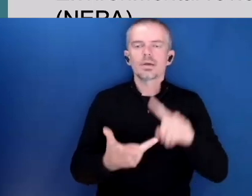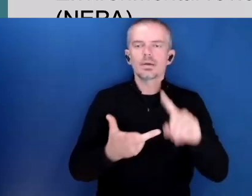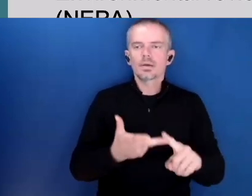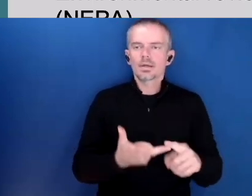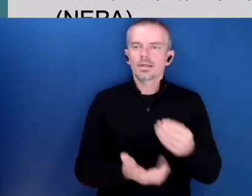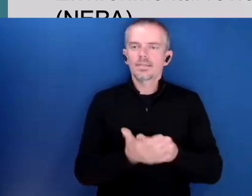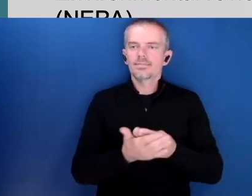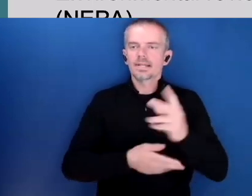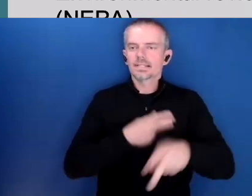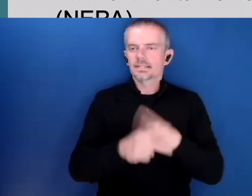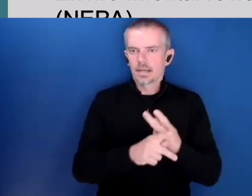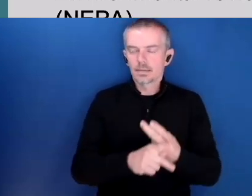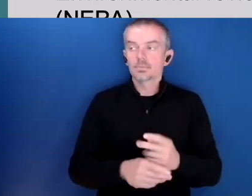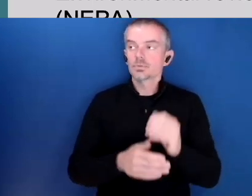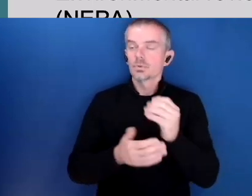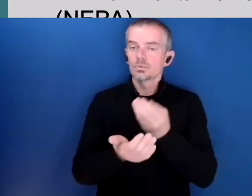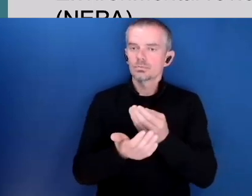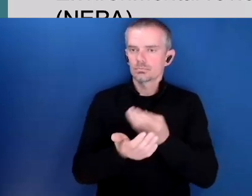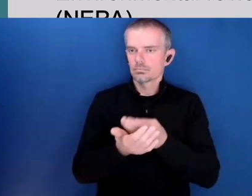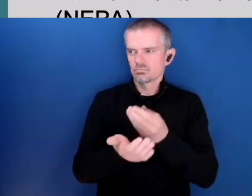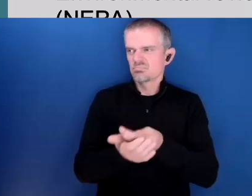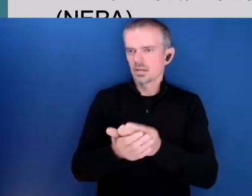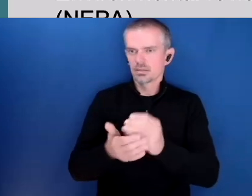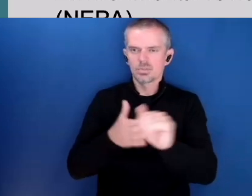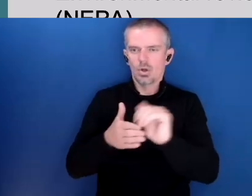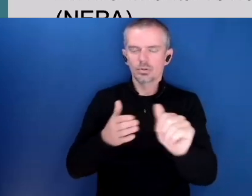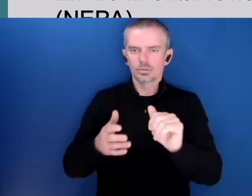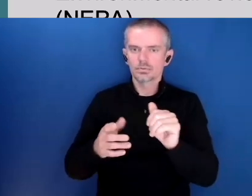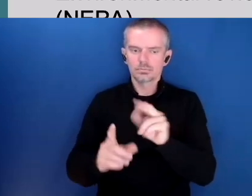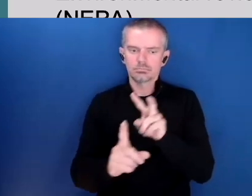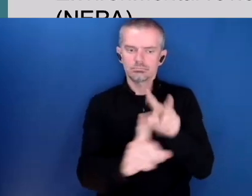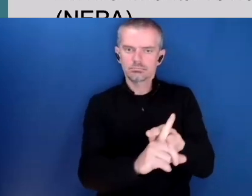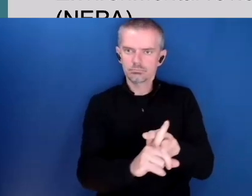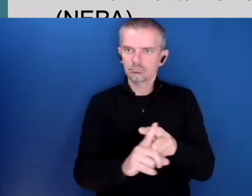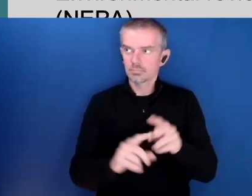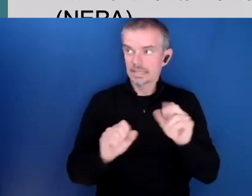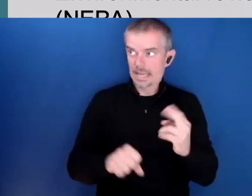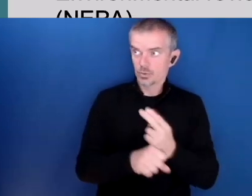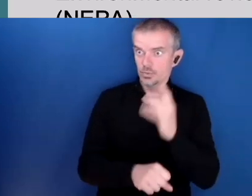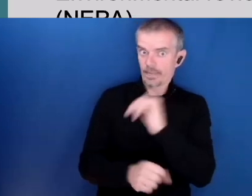actually classified as being able to be spent on whatever is envisioned by the project.